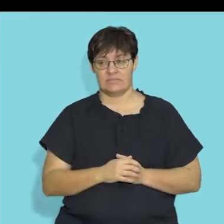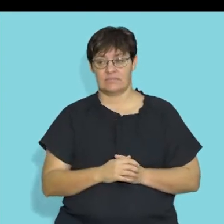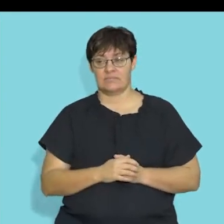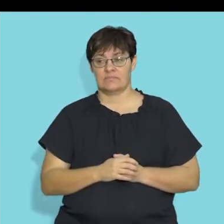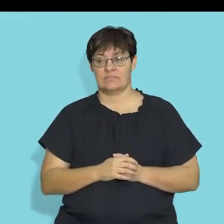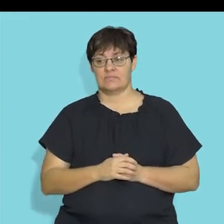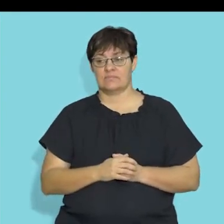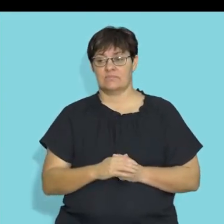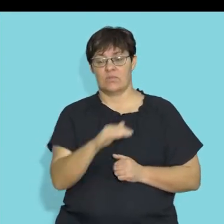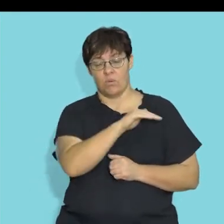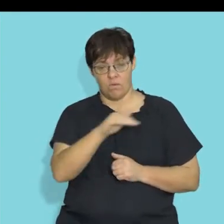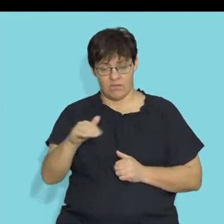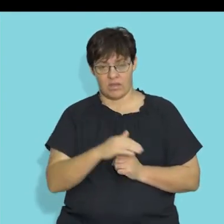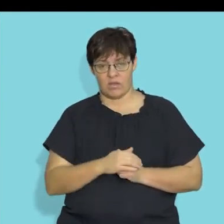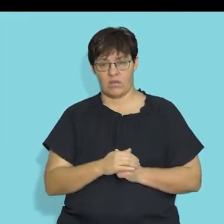the 788